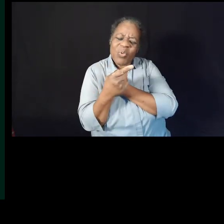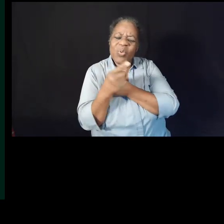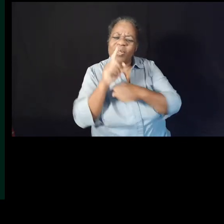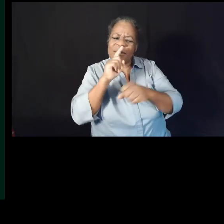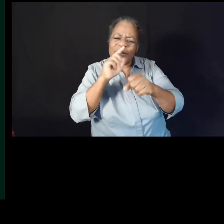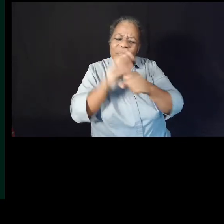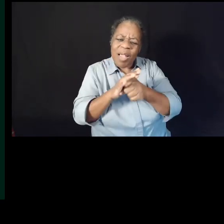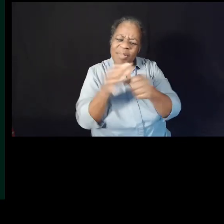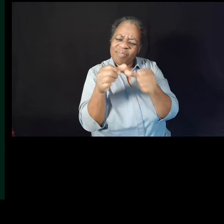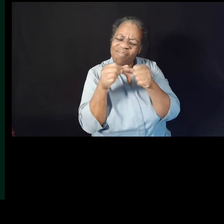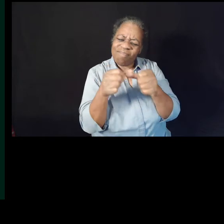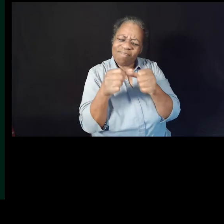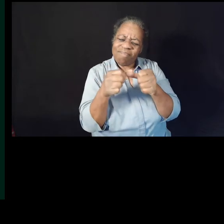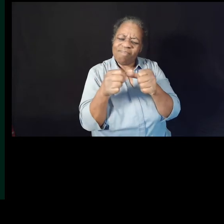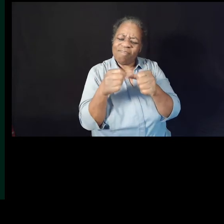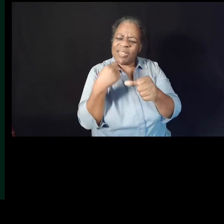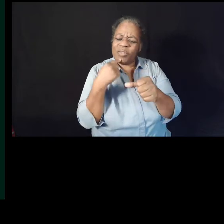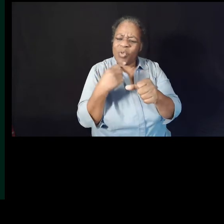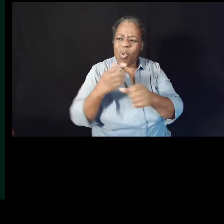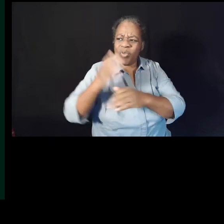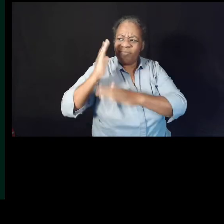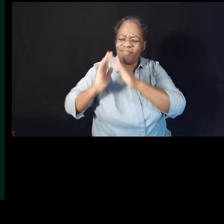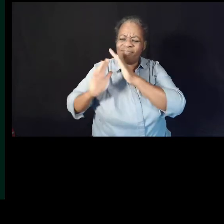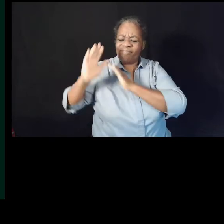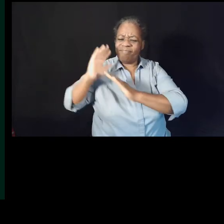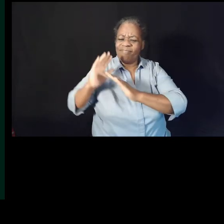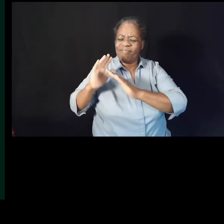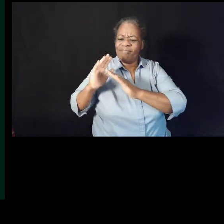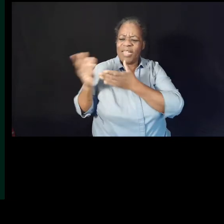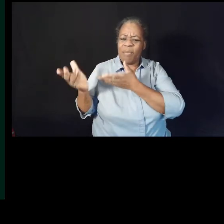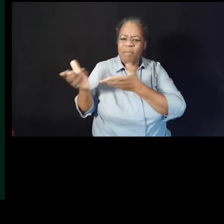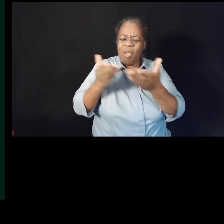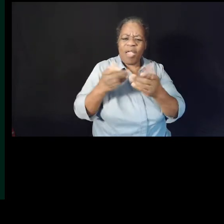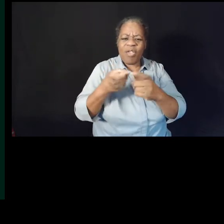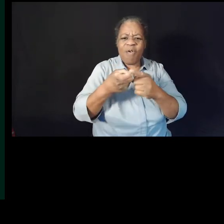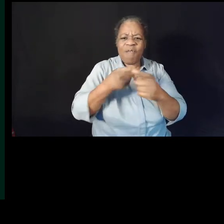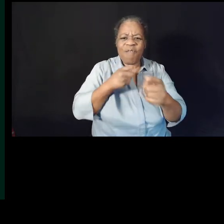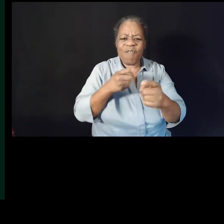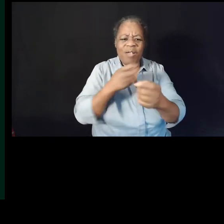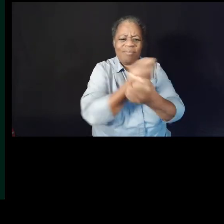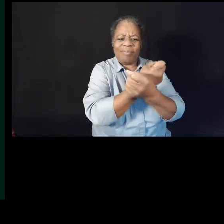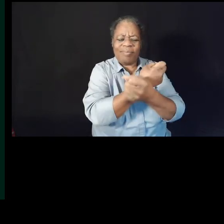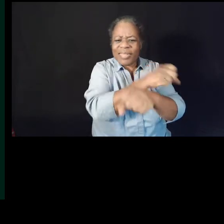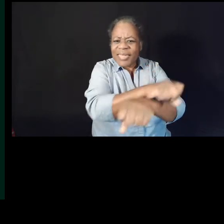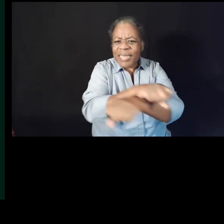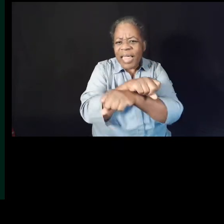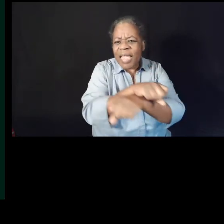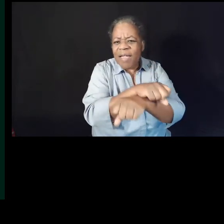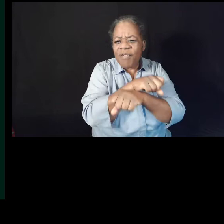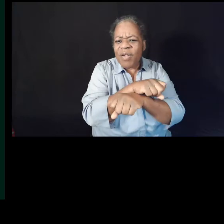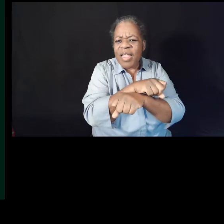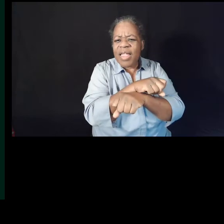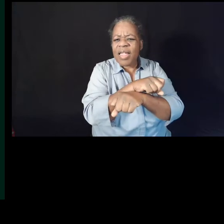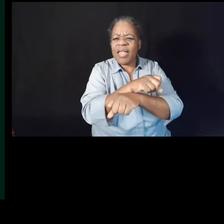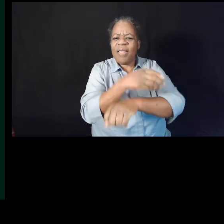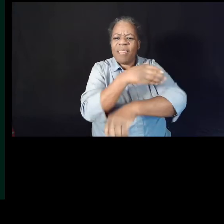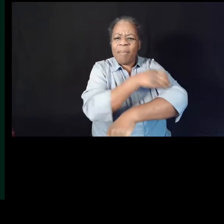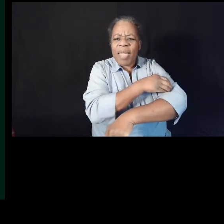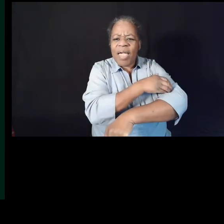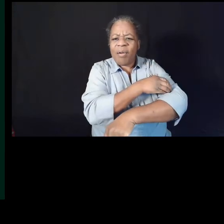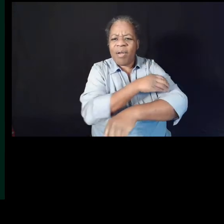your ancestors that he brought you out with a mighty hand and redeemed you from the land of slavery, from the power of Pharaoh, and from the king of